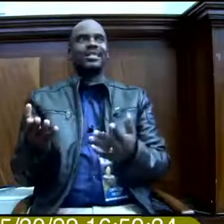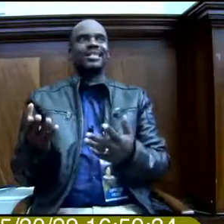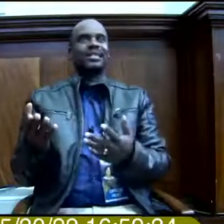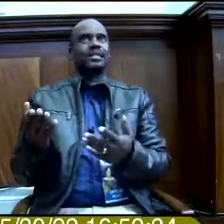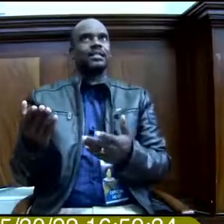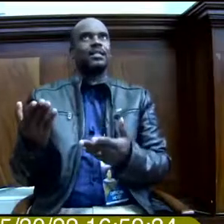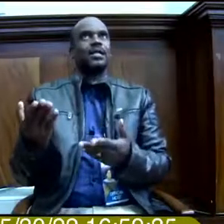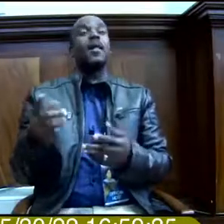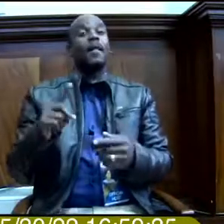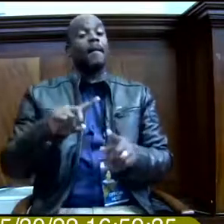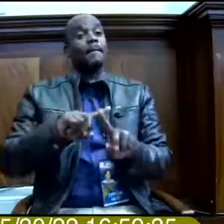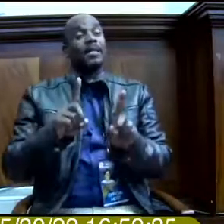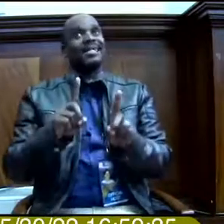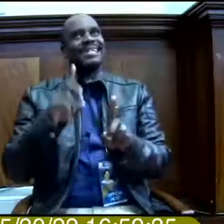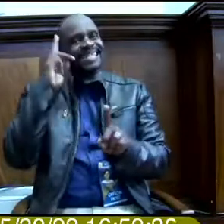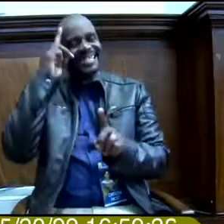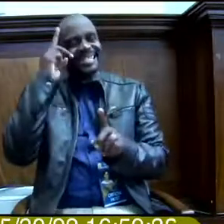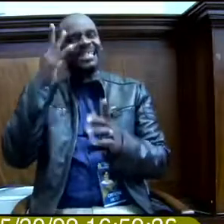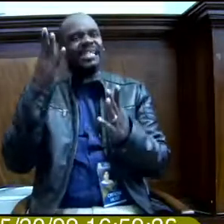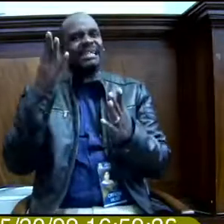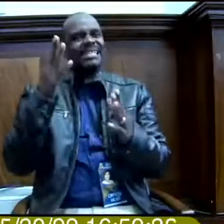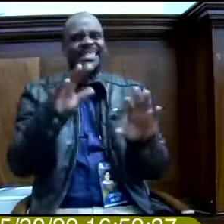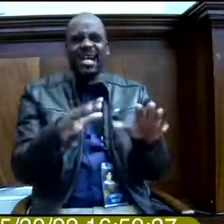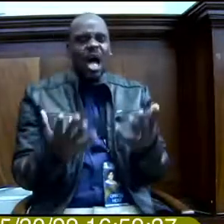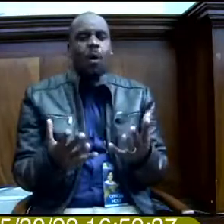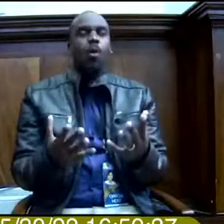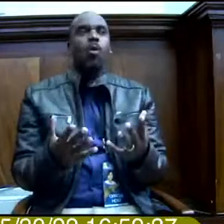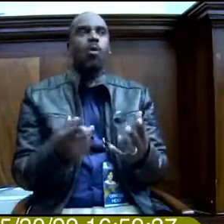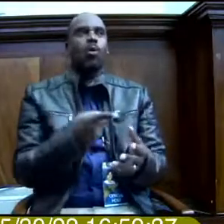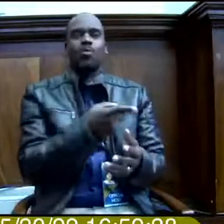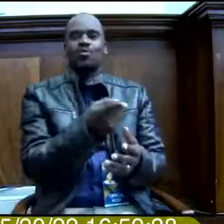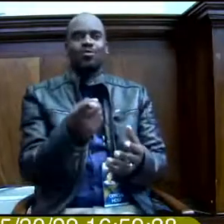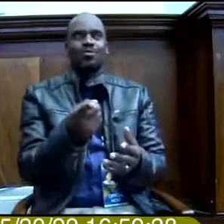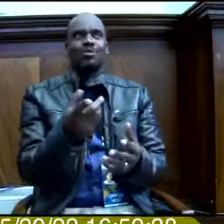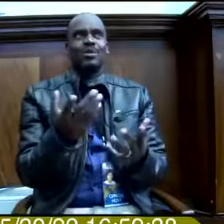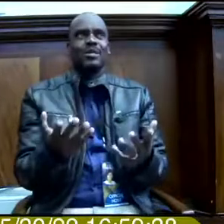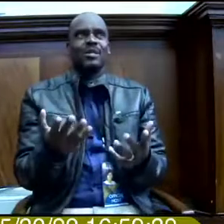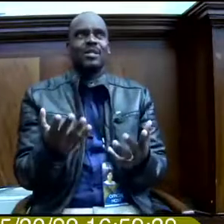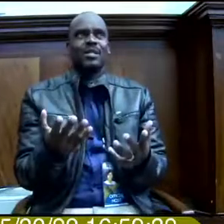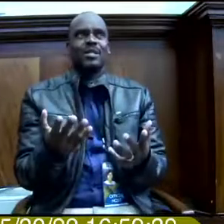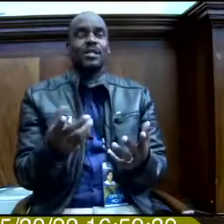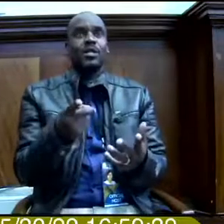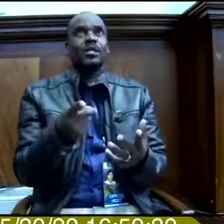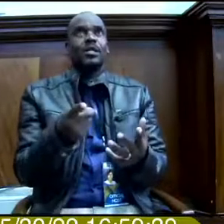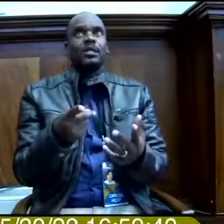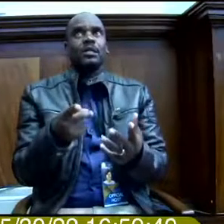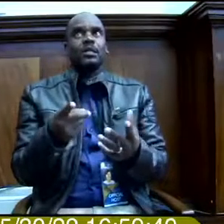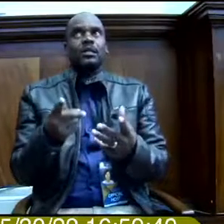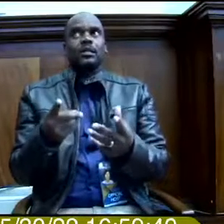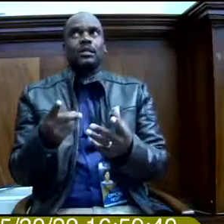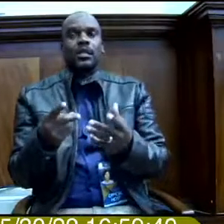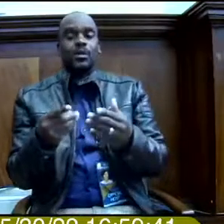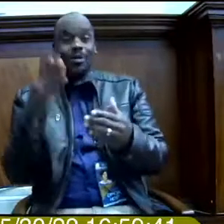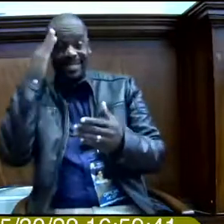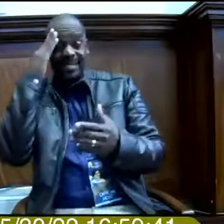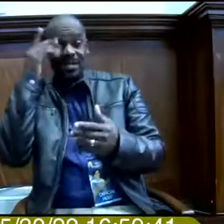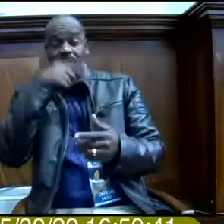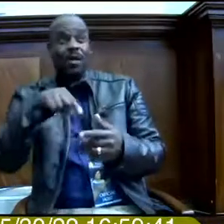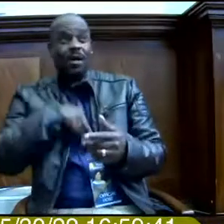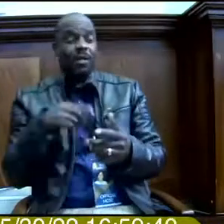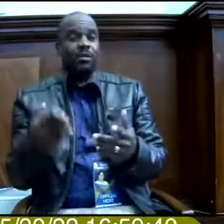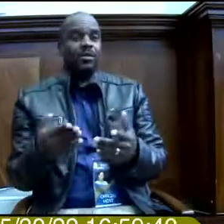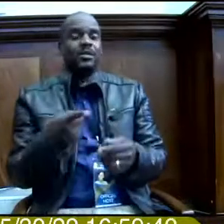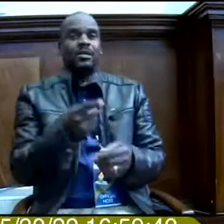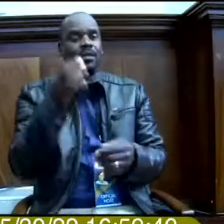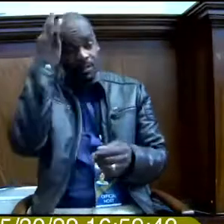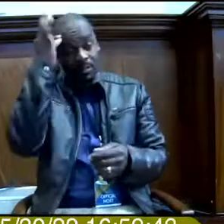think somewhere somehow when we think of the rate of unemployment that we are experiencing and we are saying if we are developmental